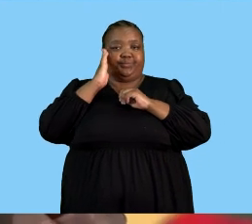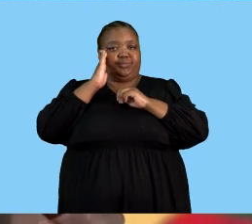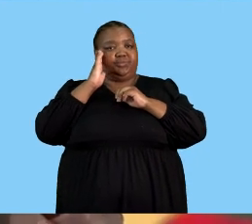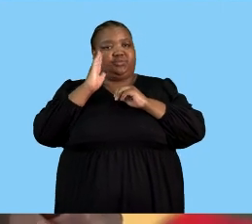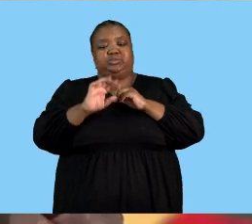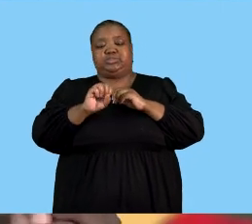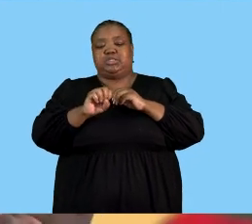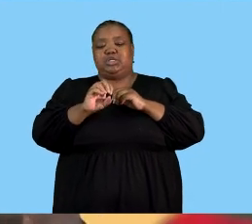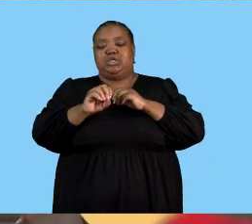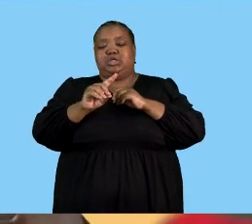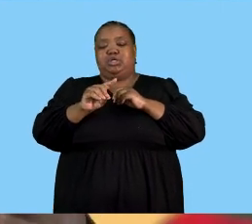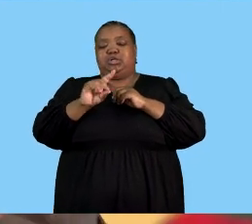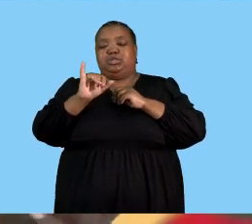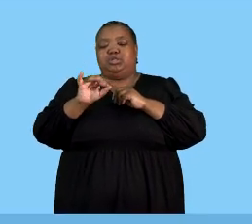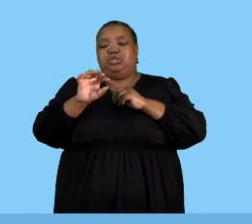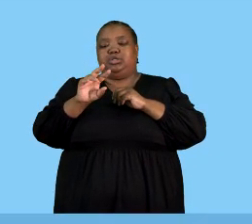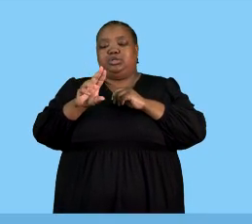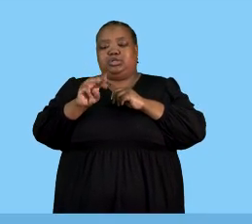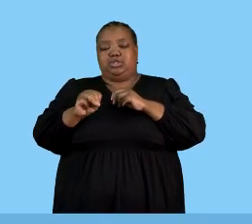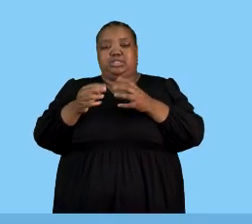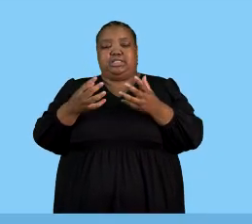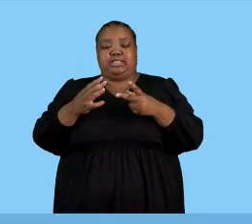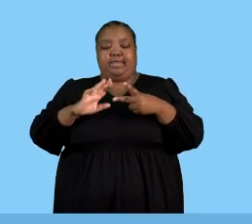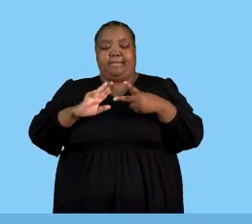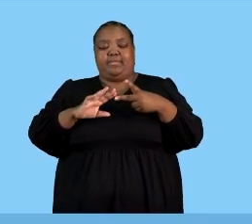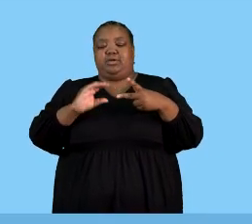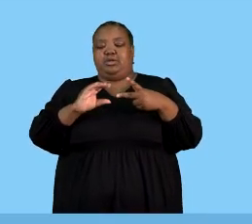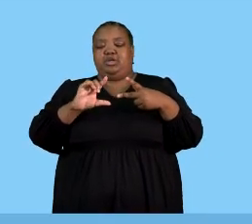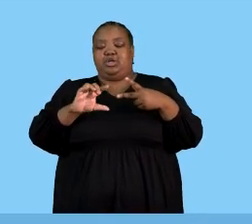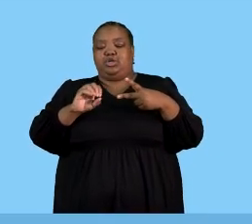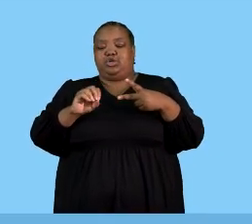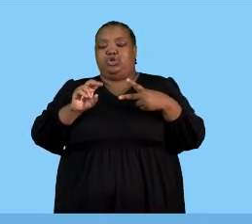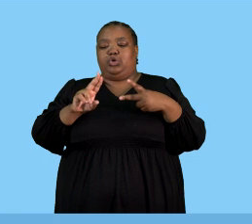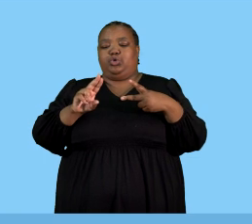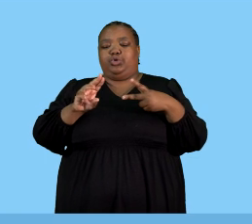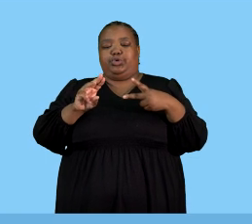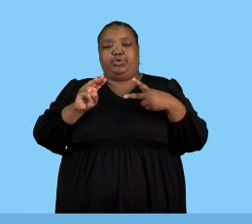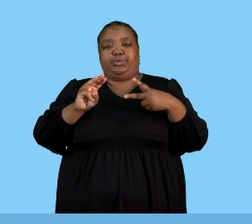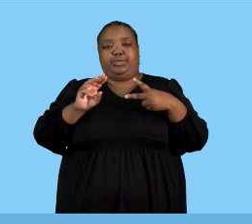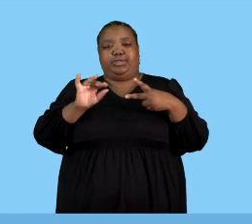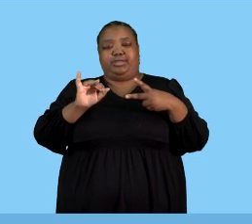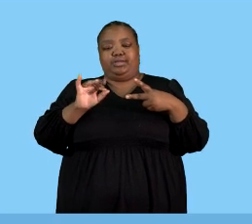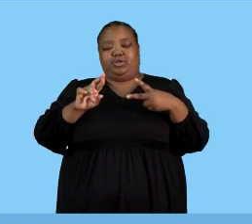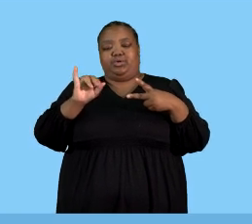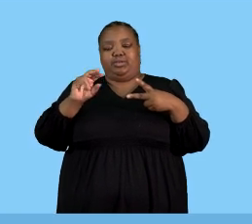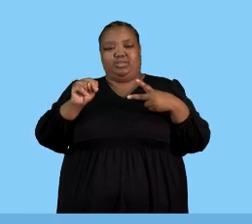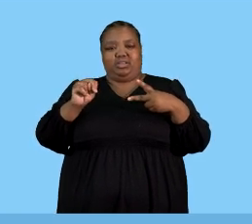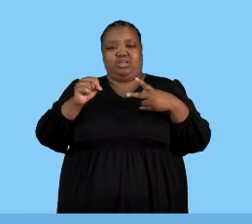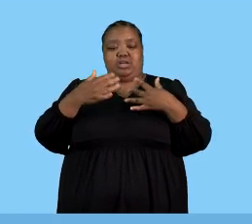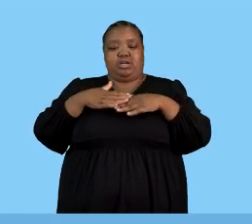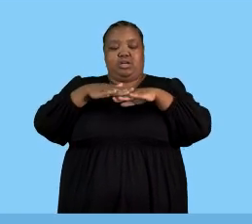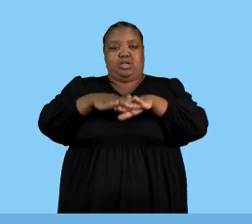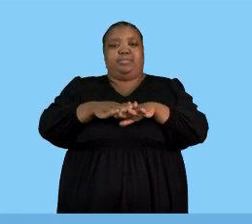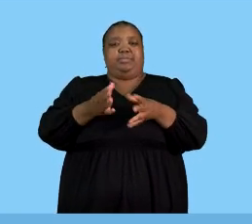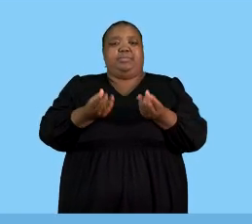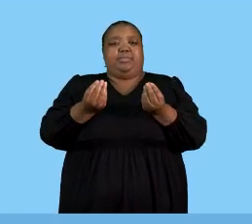And we know that we can have a sodium, chlorine, chemically bonded together to form sodium chloride. And as you can see,